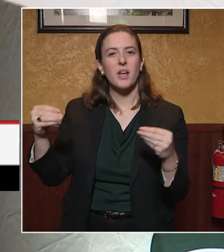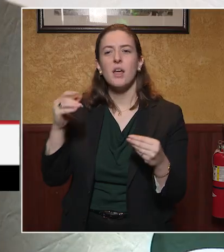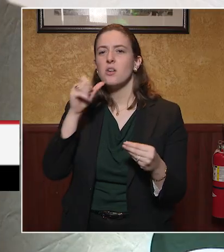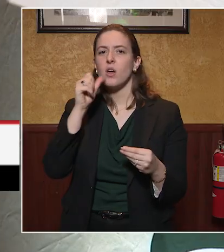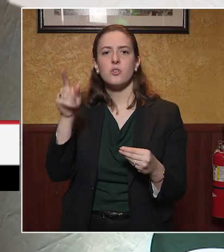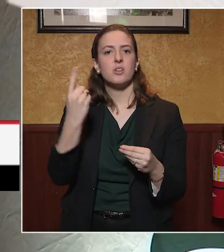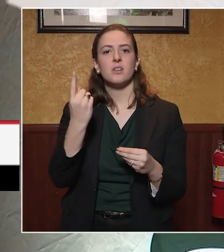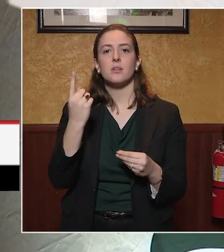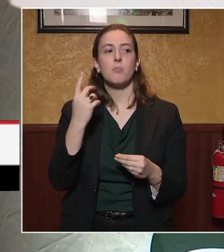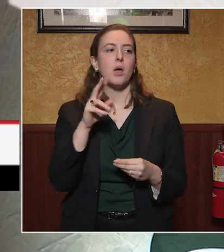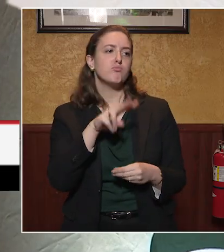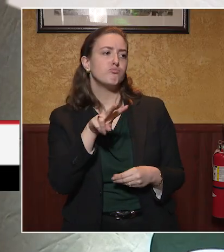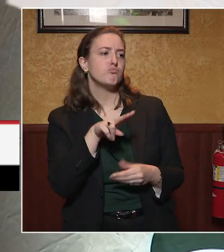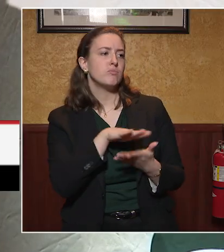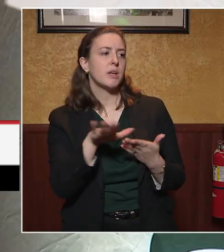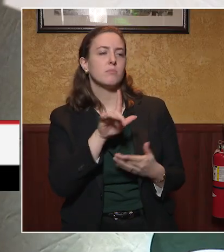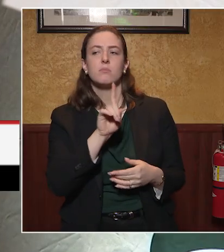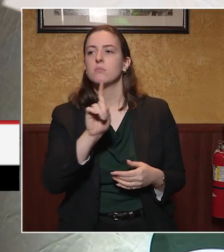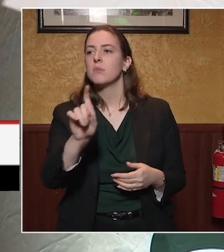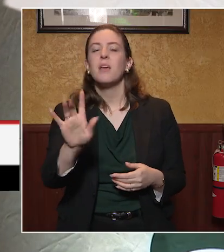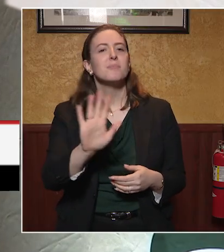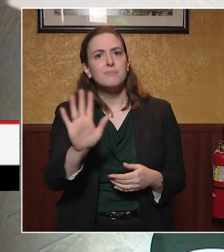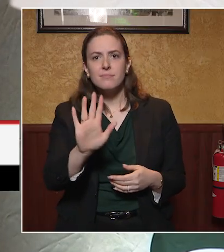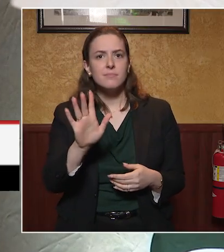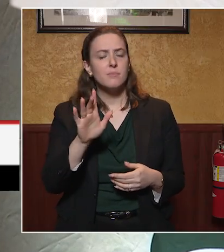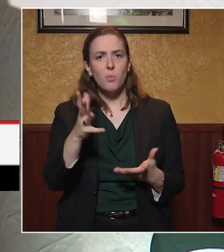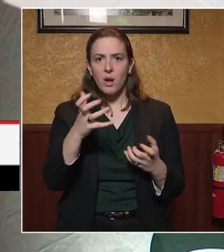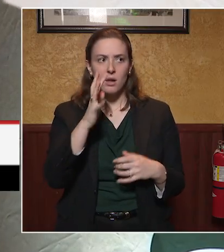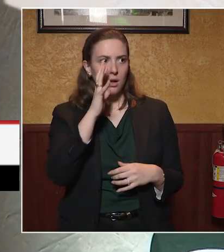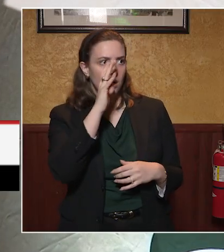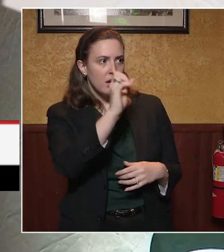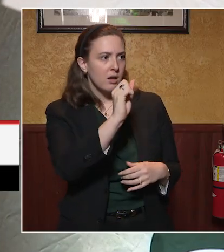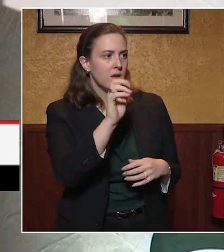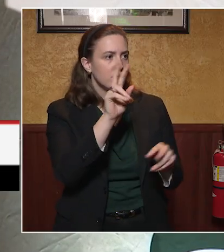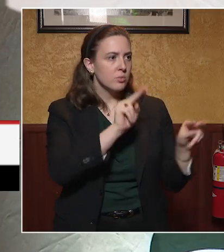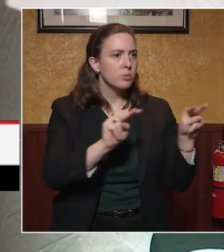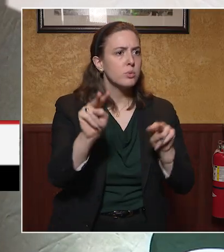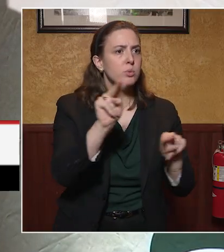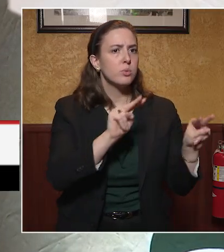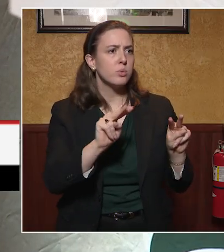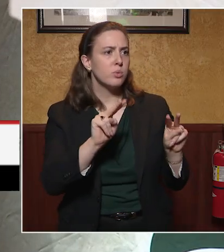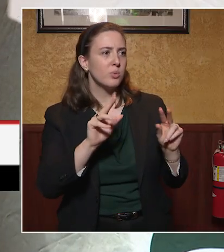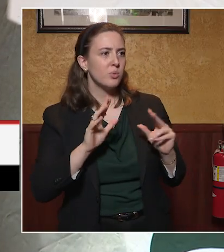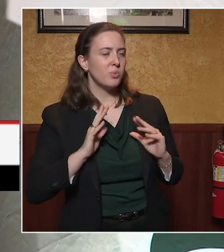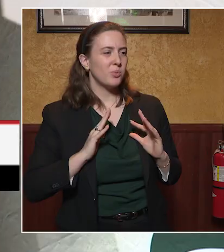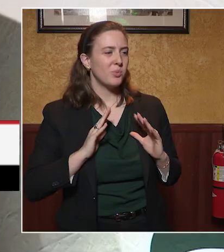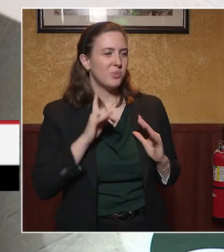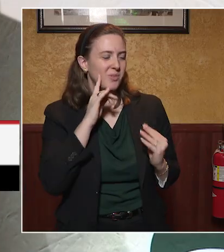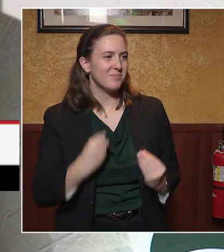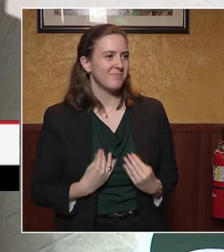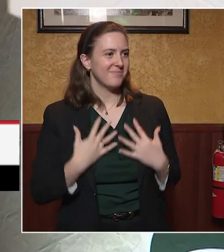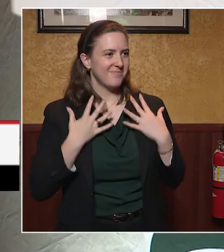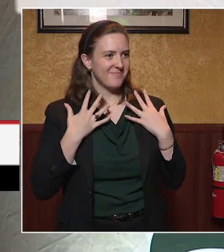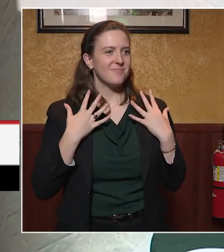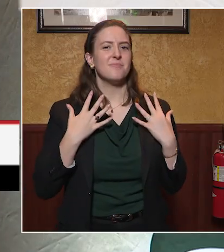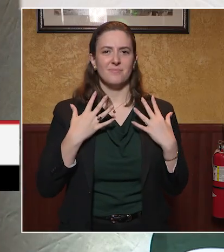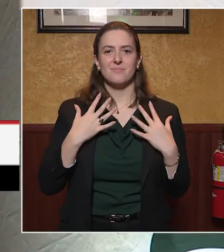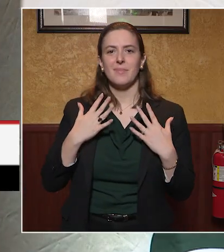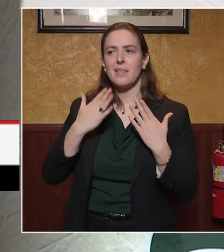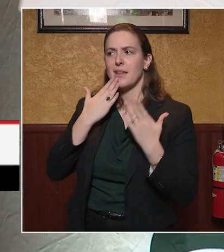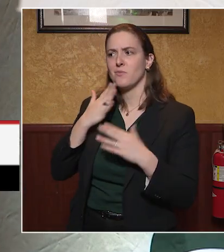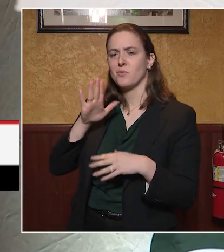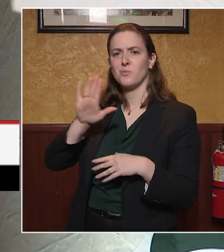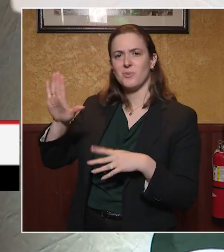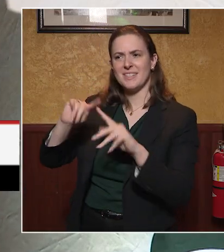through, but as a place that you want to savor in the full scope of the experience and truly embody the holiday season. So thank you all for your work and